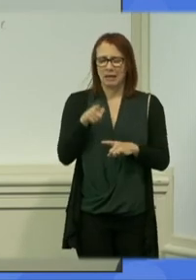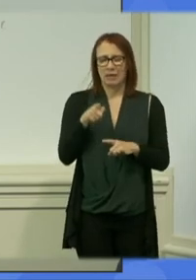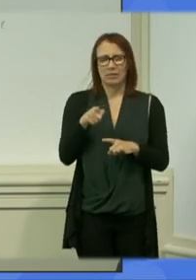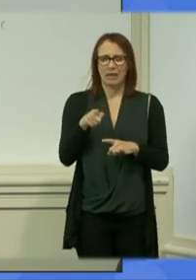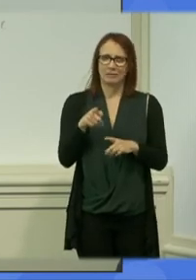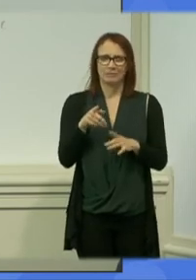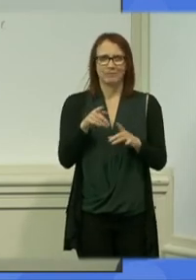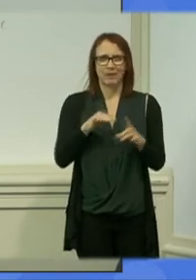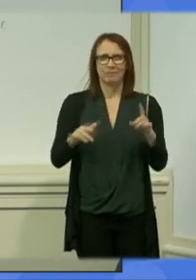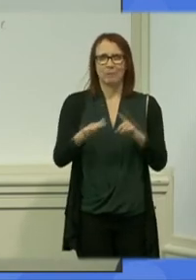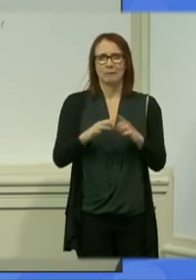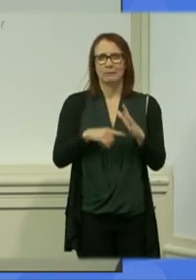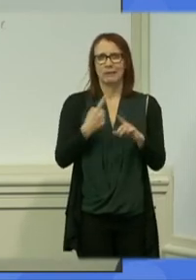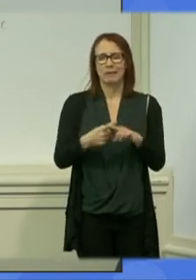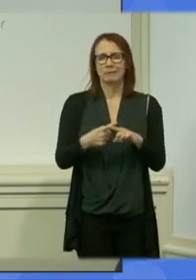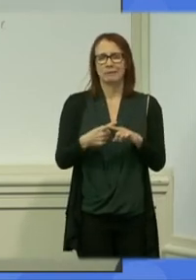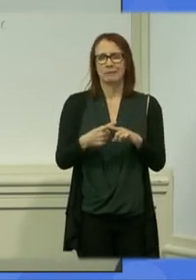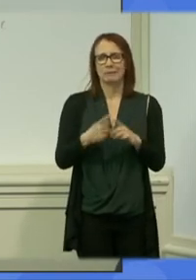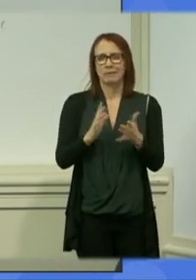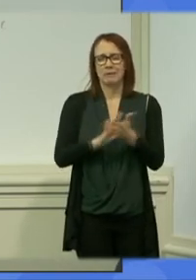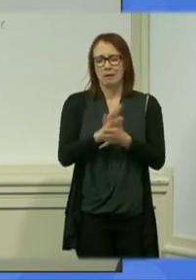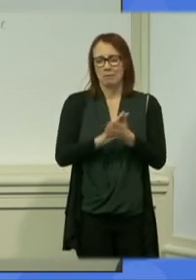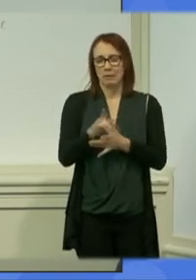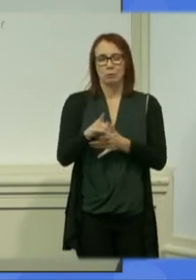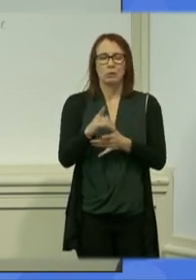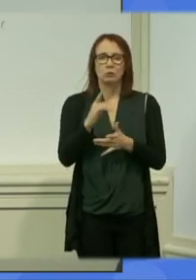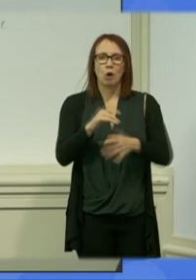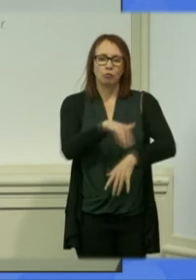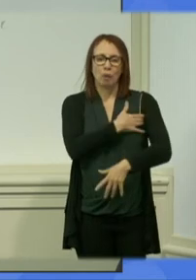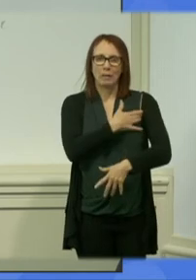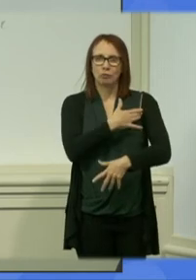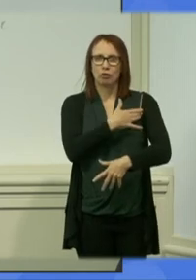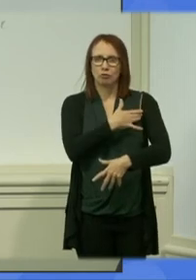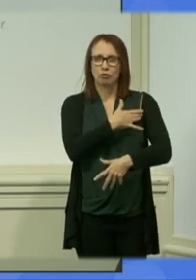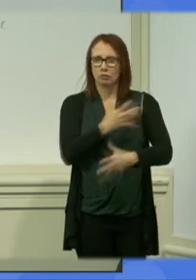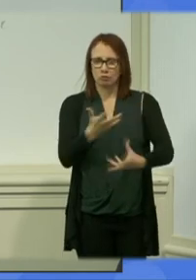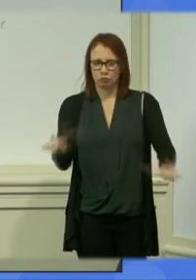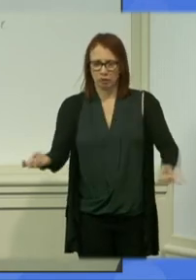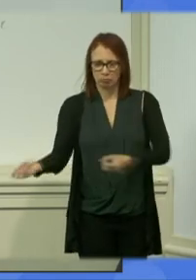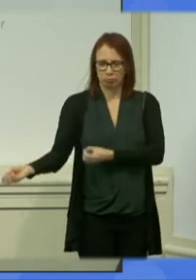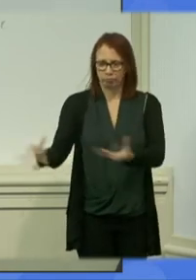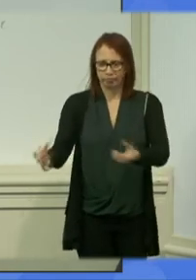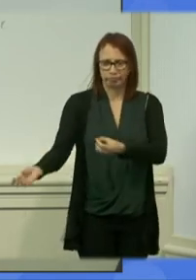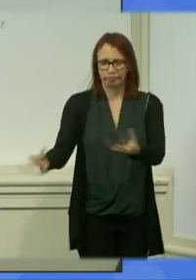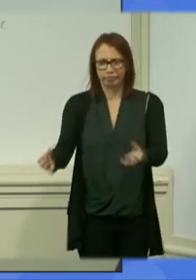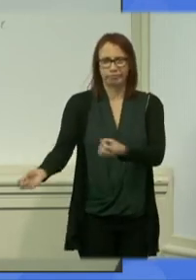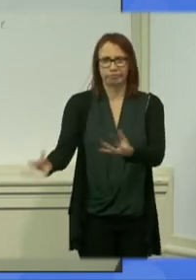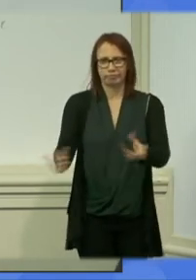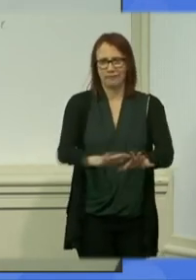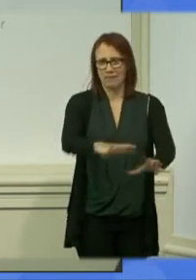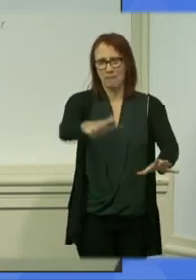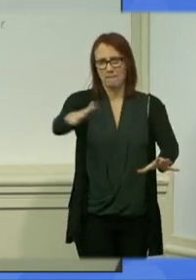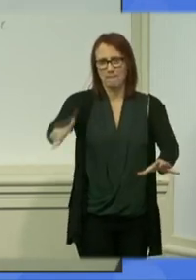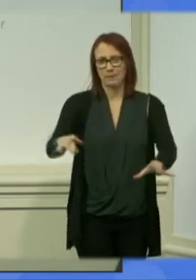it says in its name, to the extent that, you know, when you've got rubbish and you tip it into landfill sites, then the people putting it in the landfill